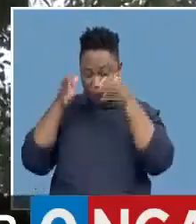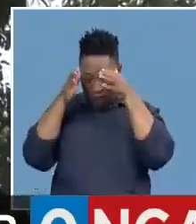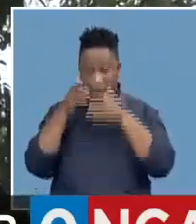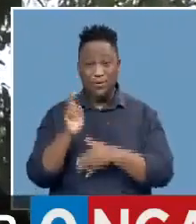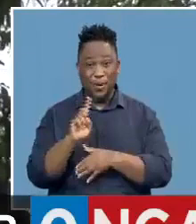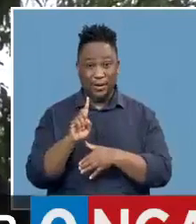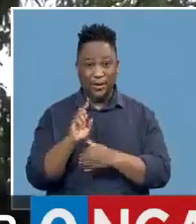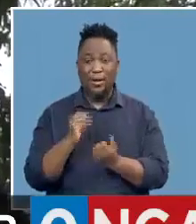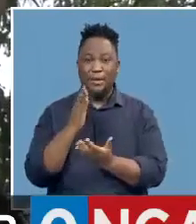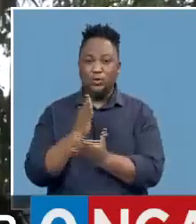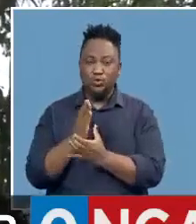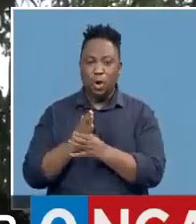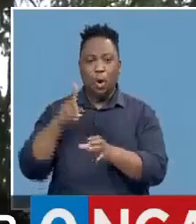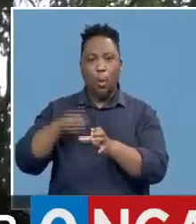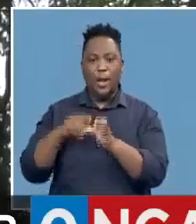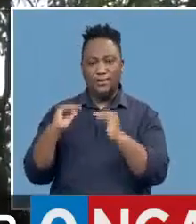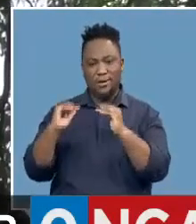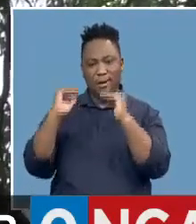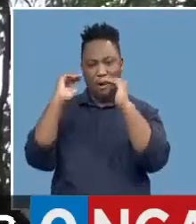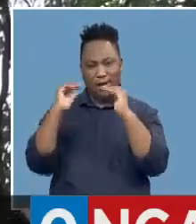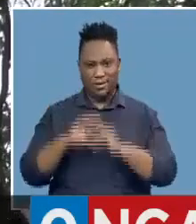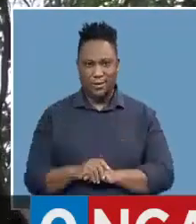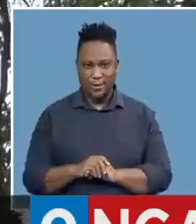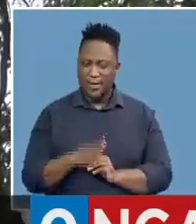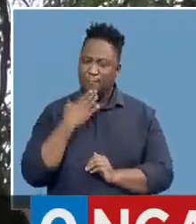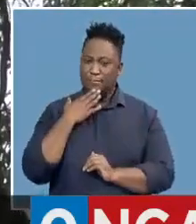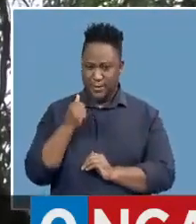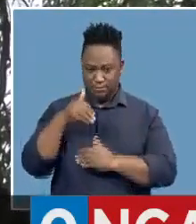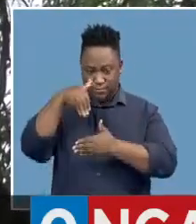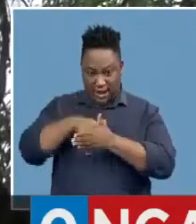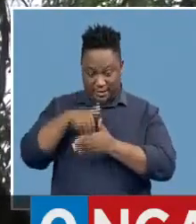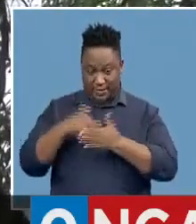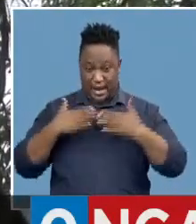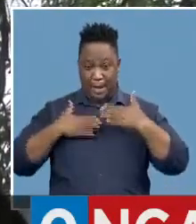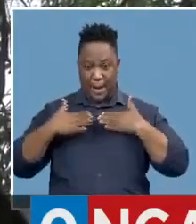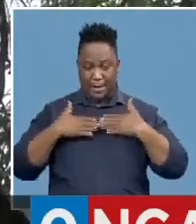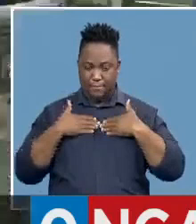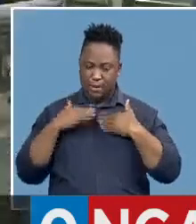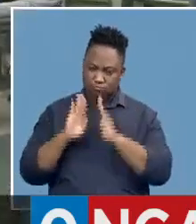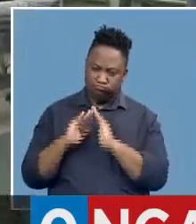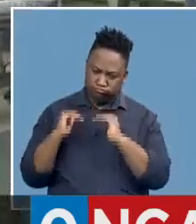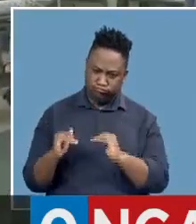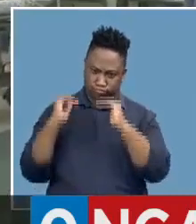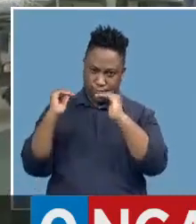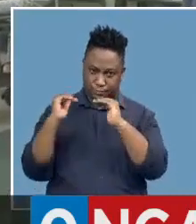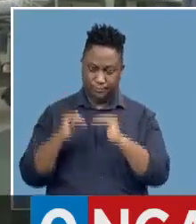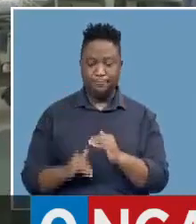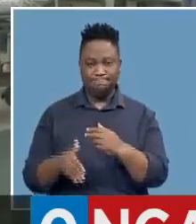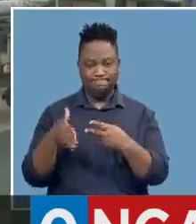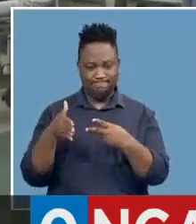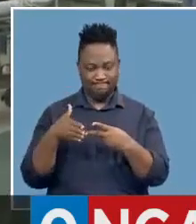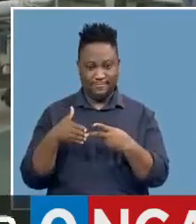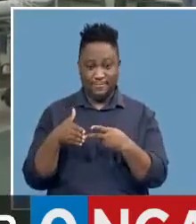make sure that they bolster the administrative processes internally, but we also call upon the department to make sure that they